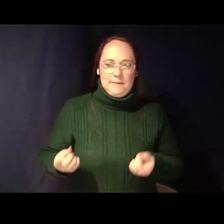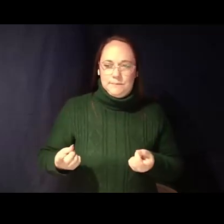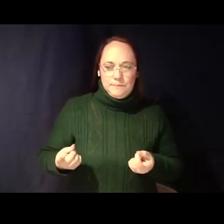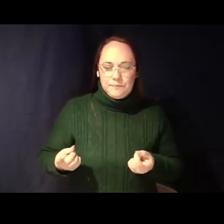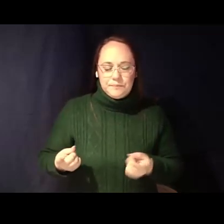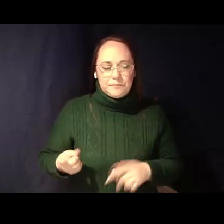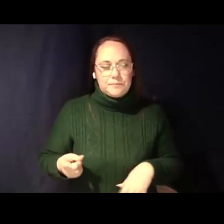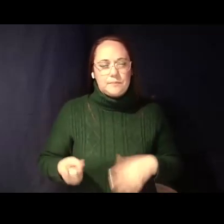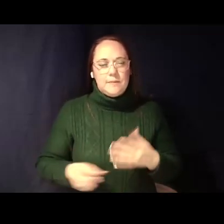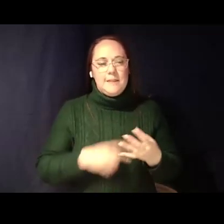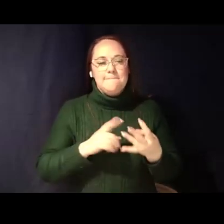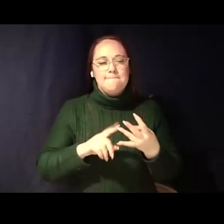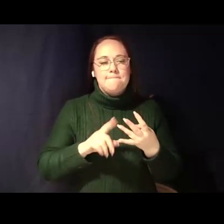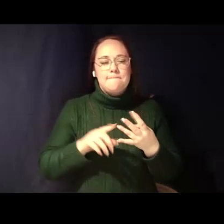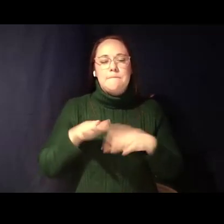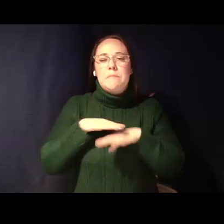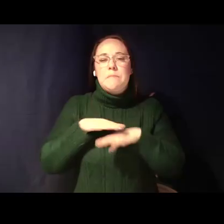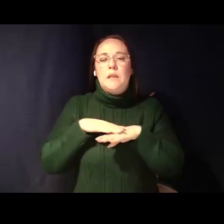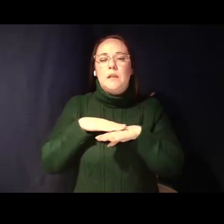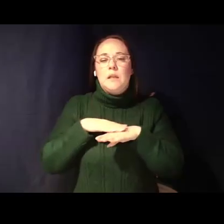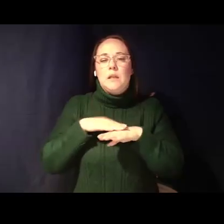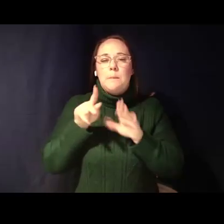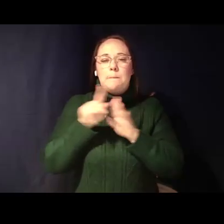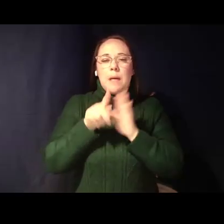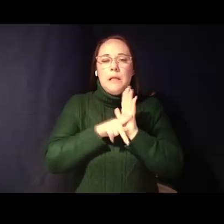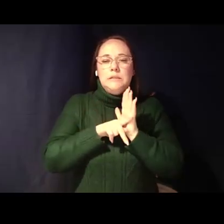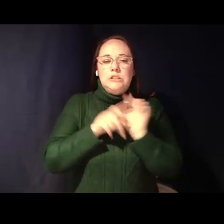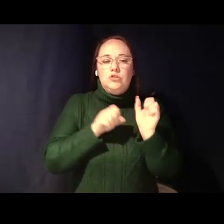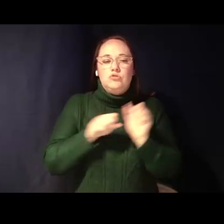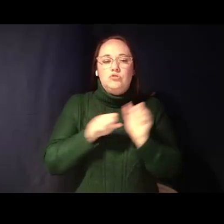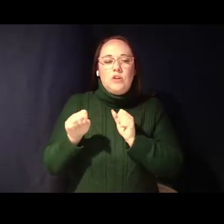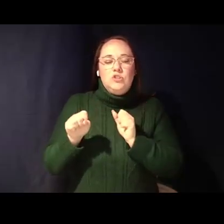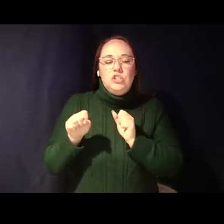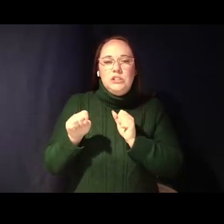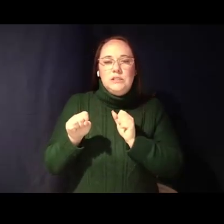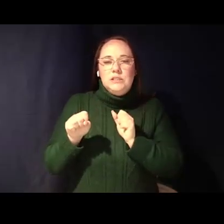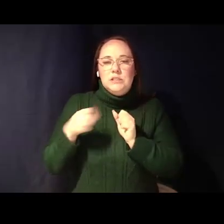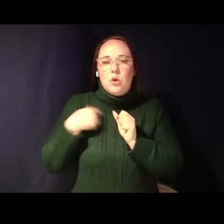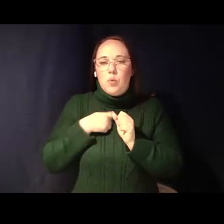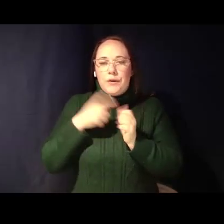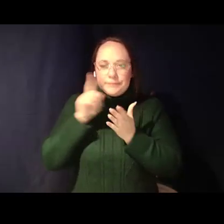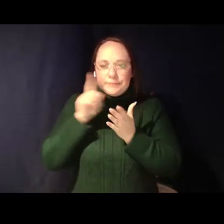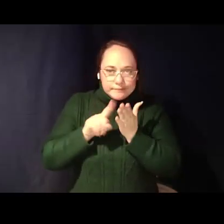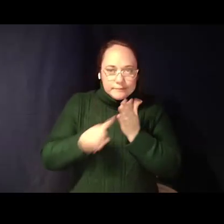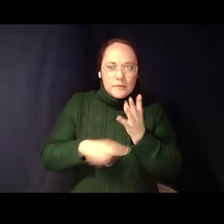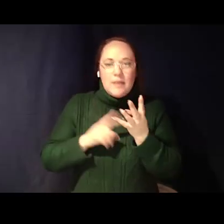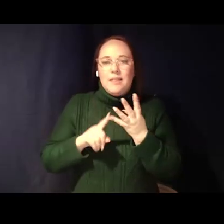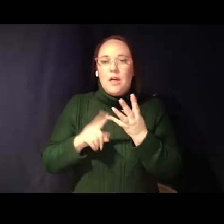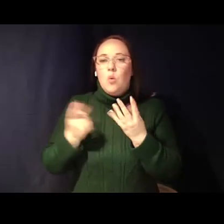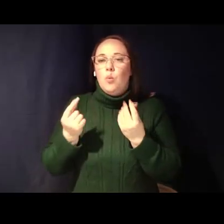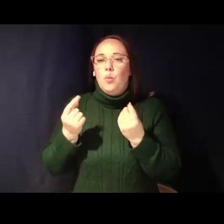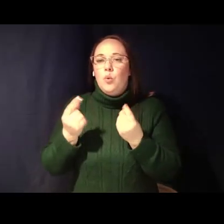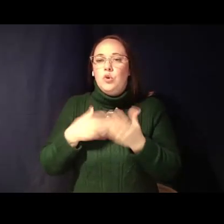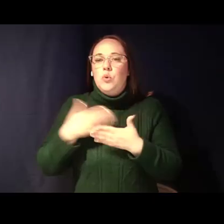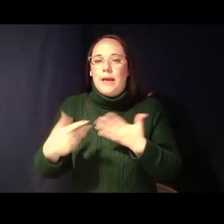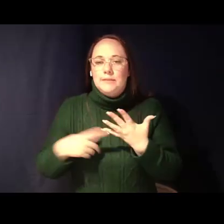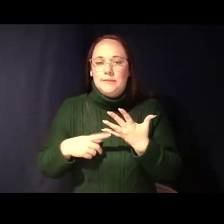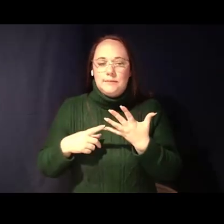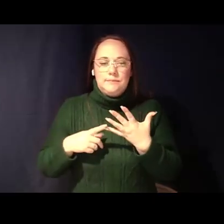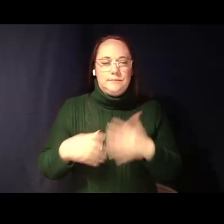And then we're going to talk a little touch on the policy strategies that we're starting to explore and next steps at the end. Let's go to